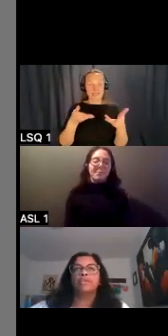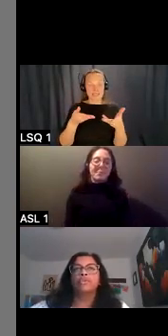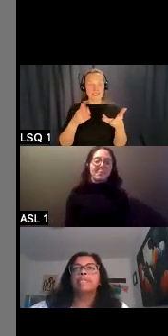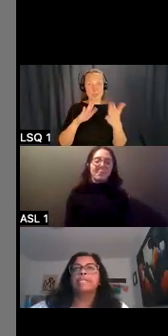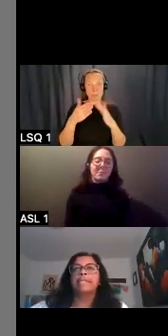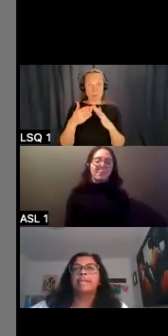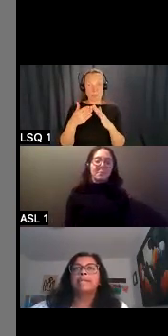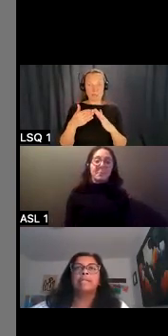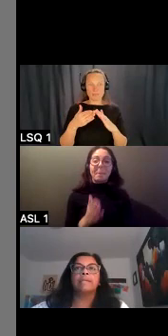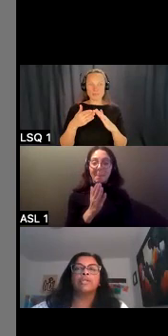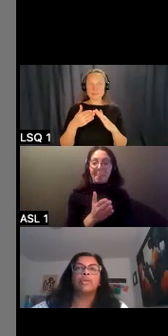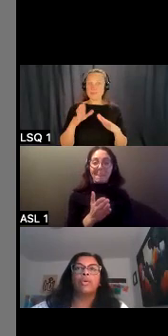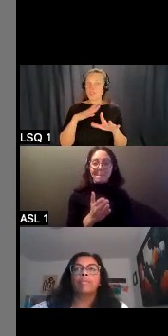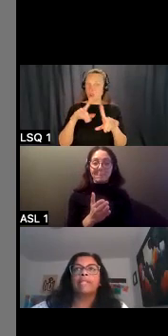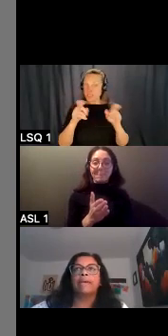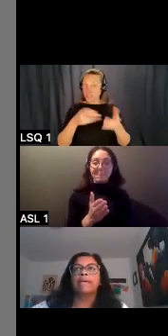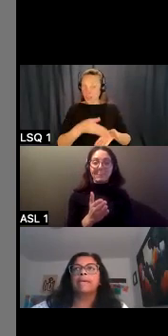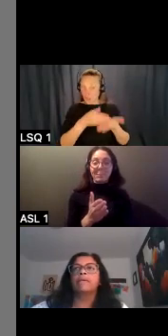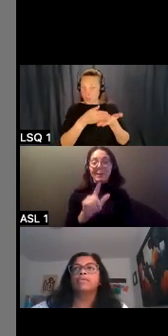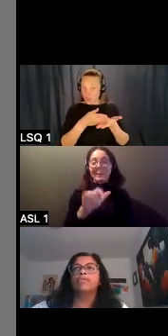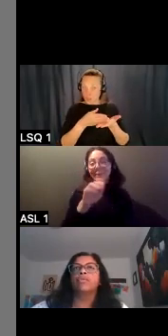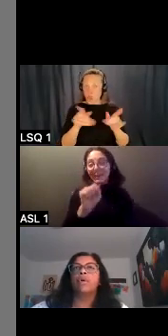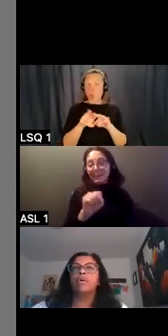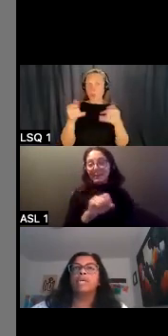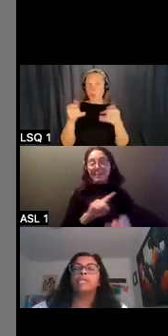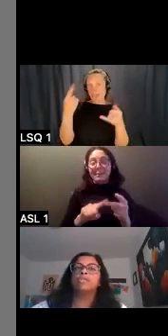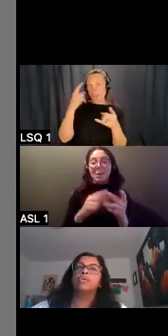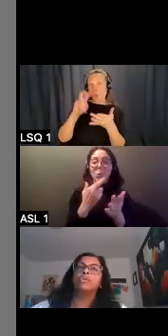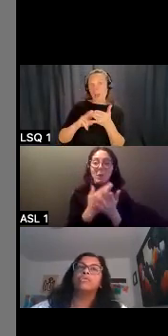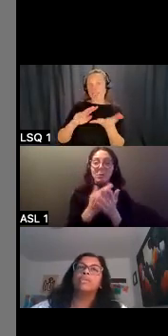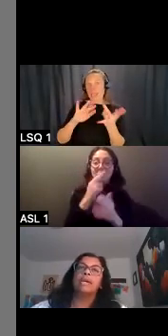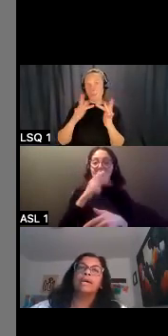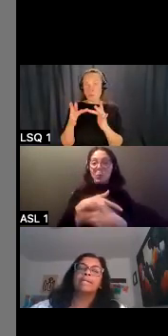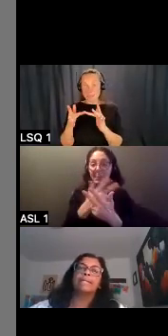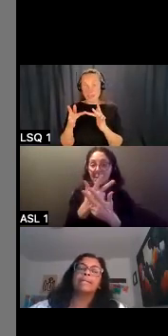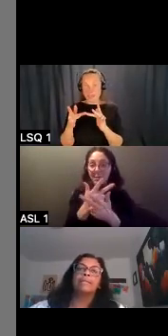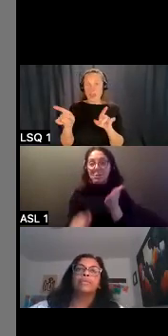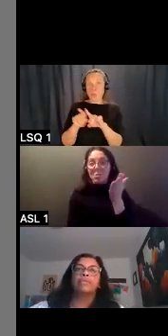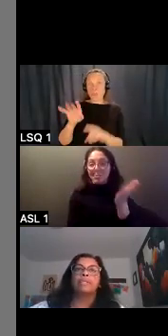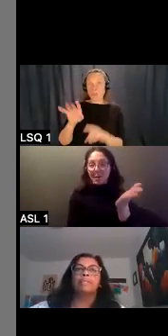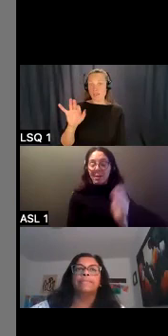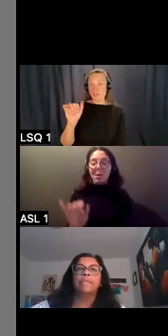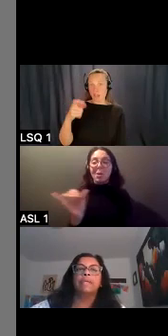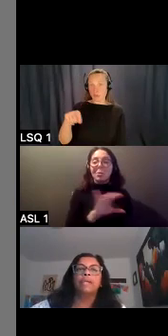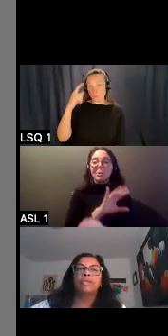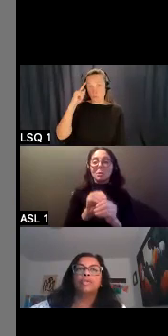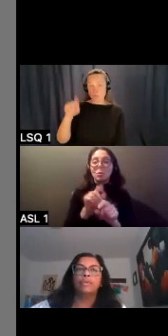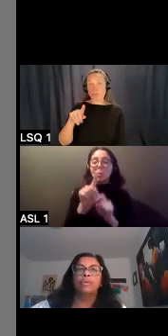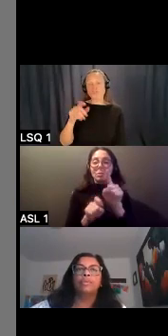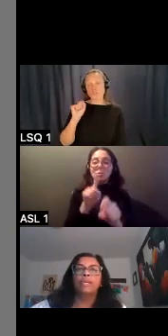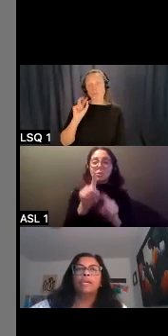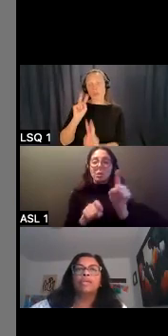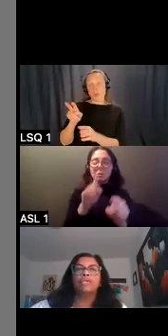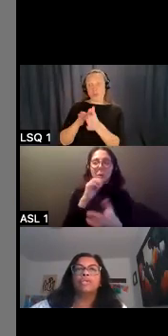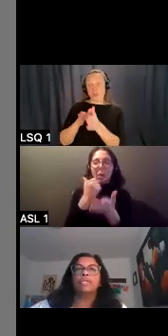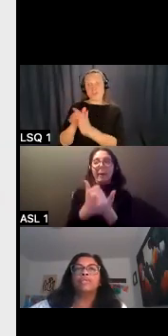You will find resources, links, and for the webinars and questions that will certainly be